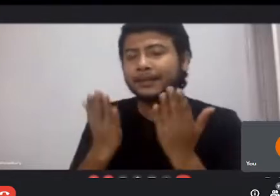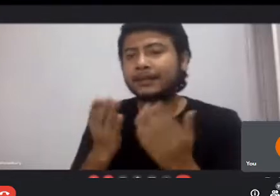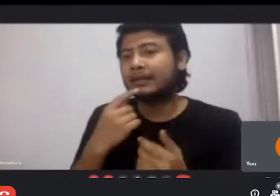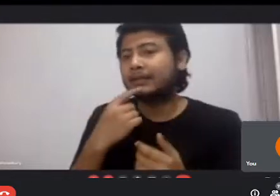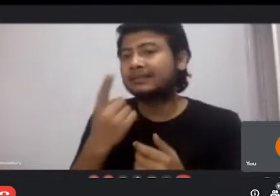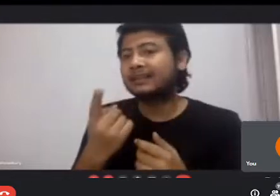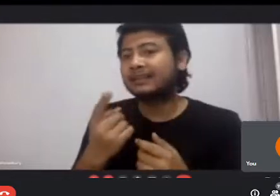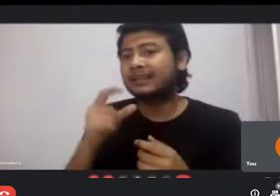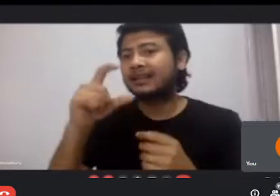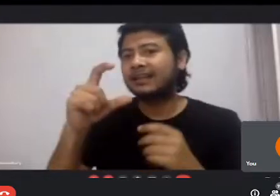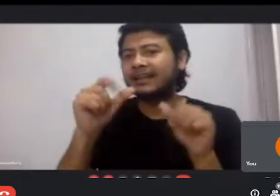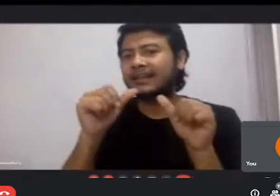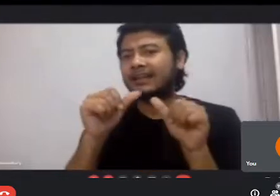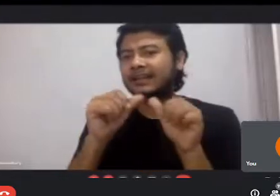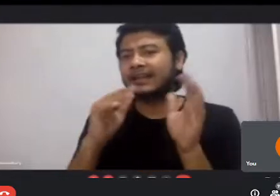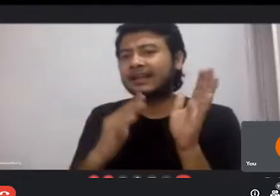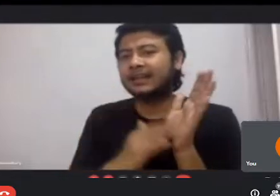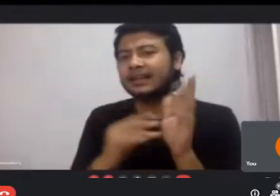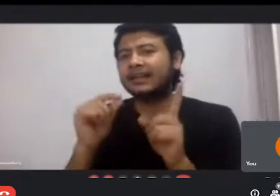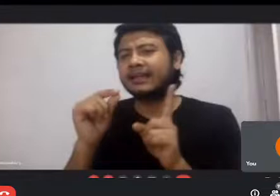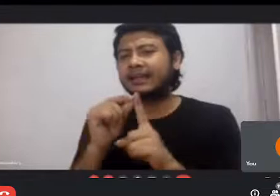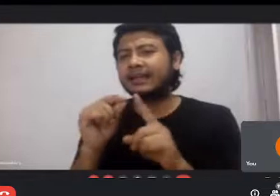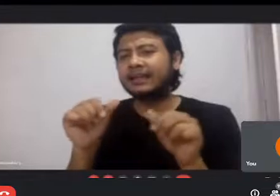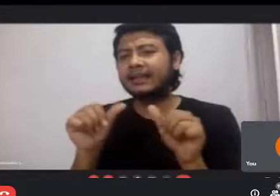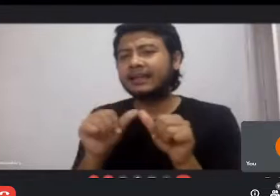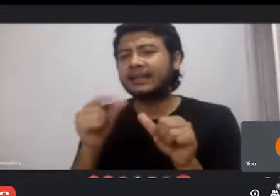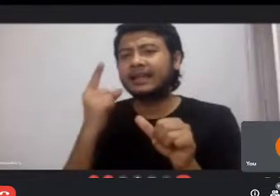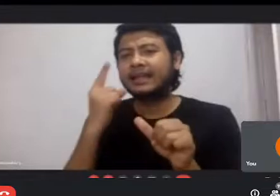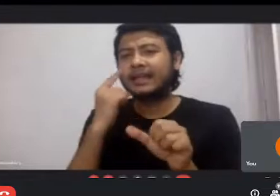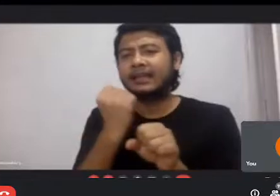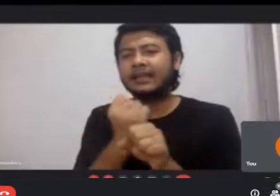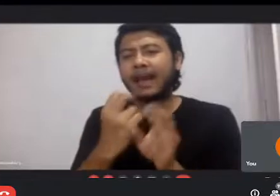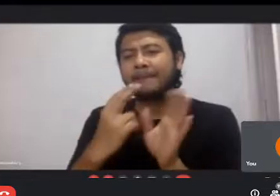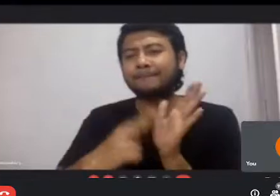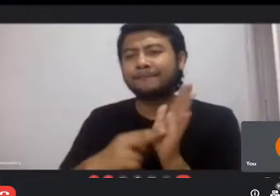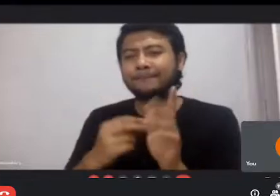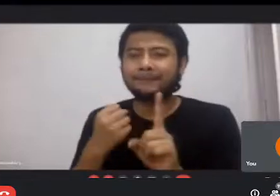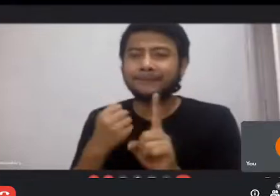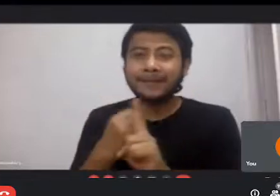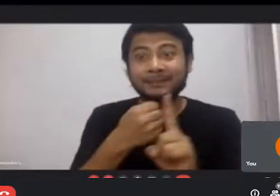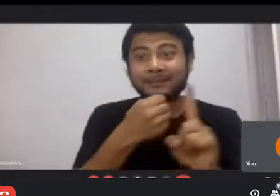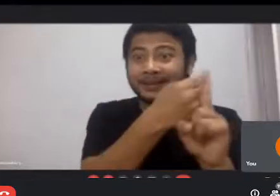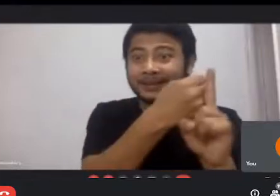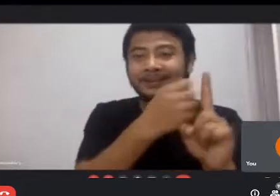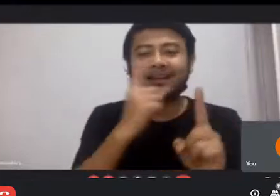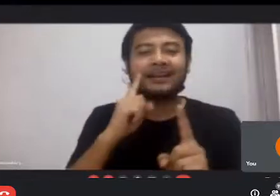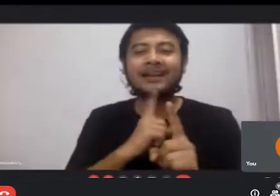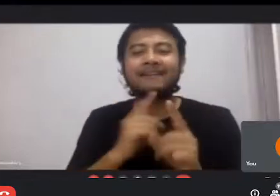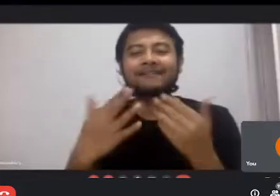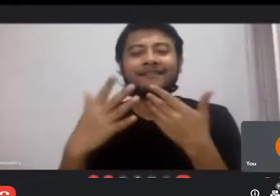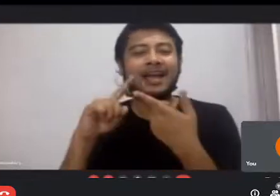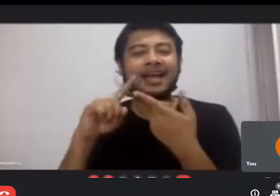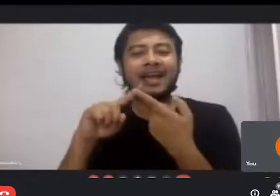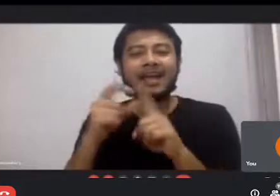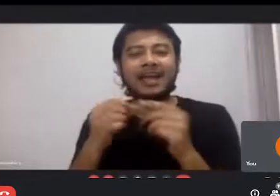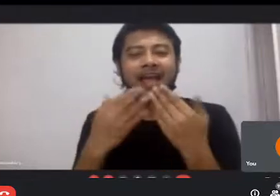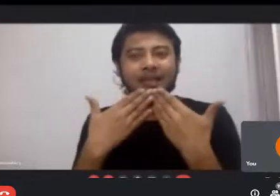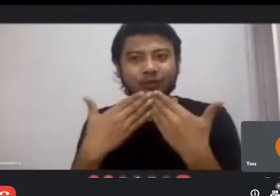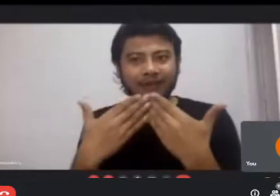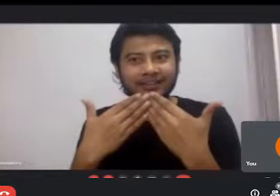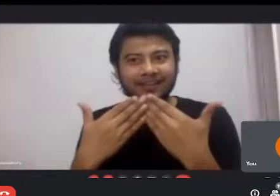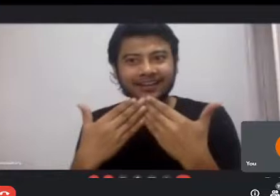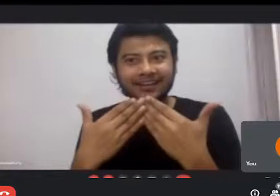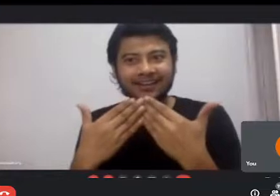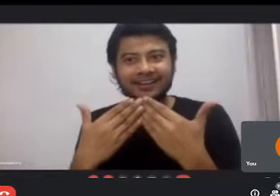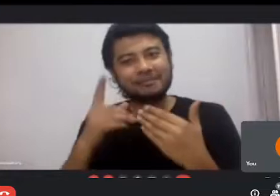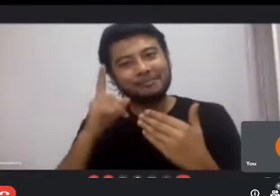is a continuous thing. It never stops because it's always, even in the most